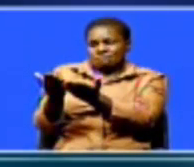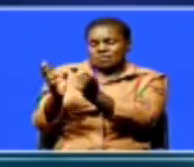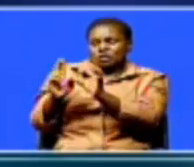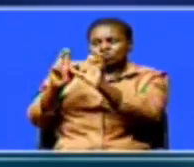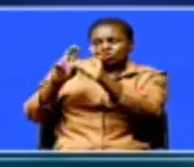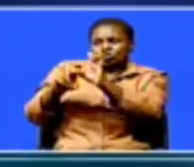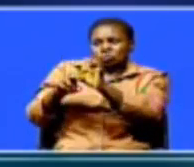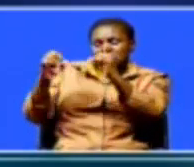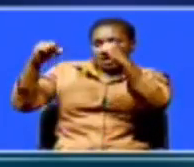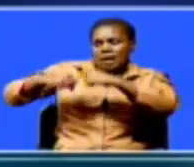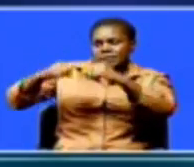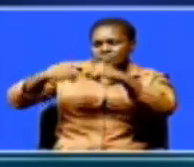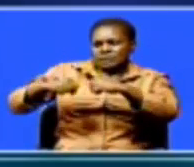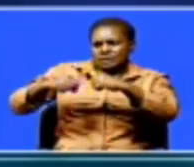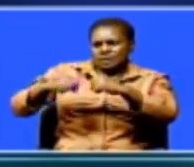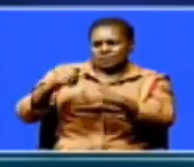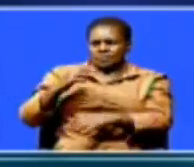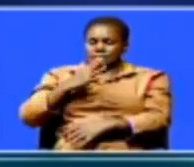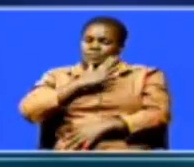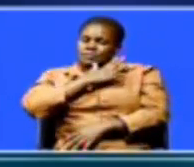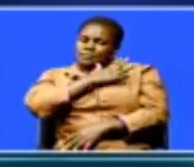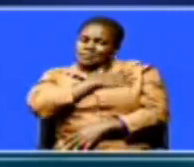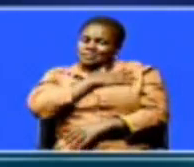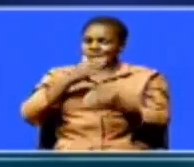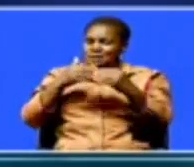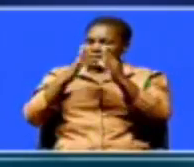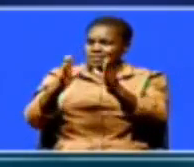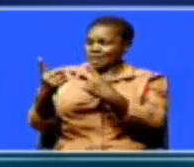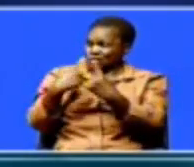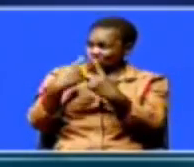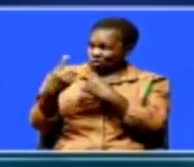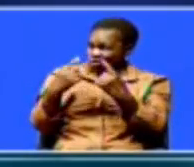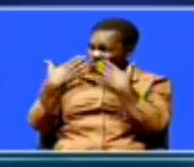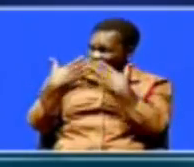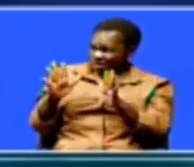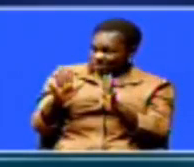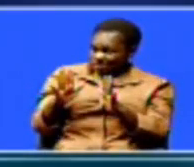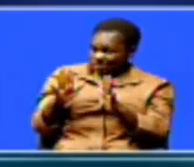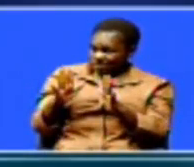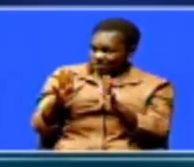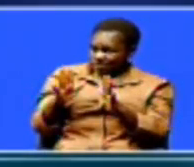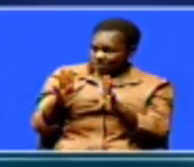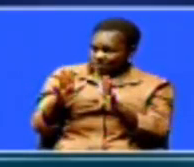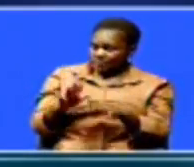joining the pact or whatnot. Are the NASA principals in talks over this?